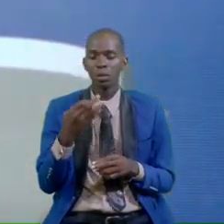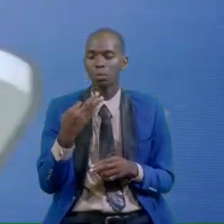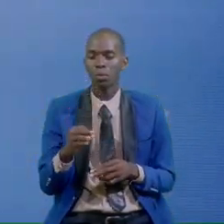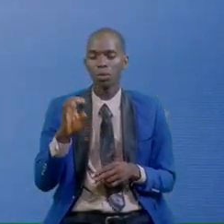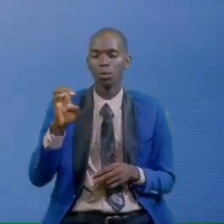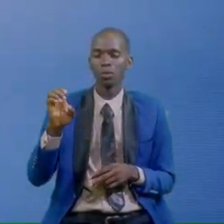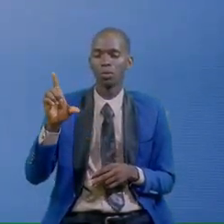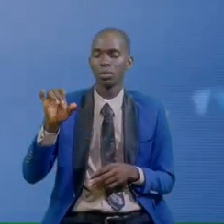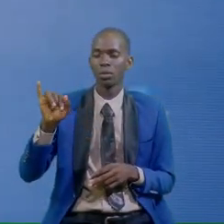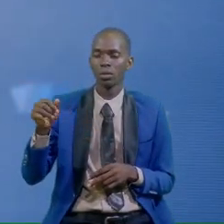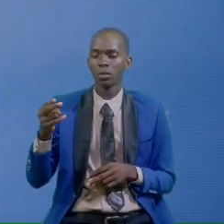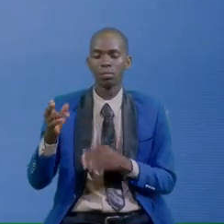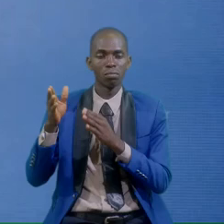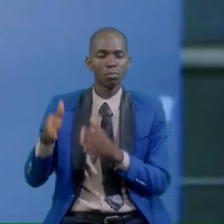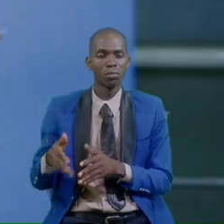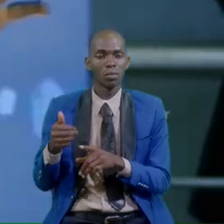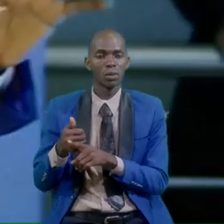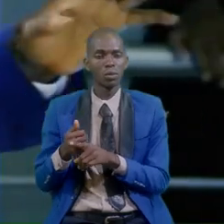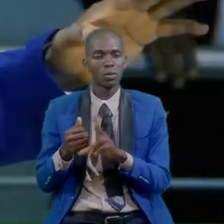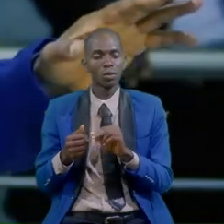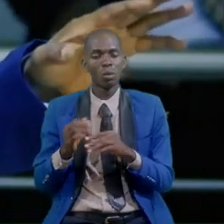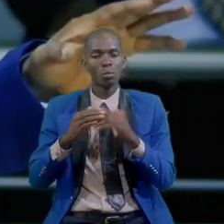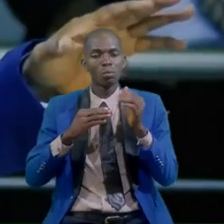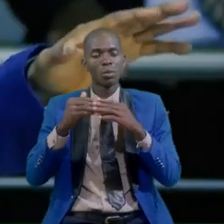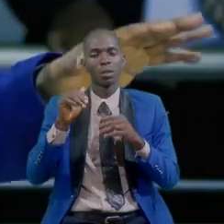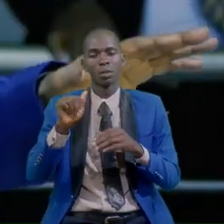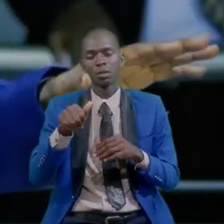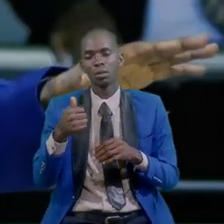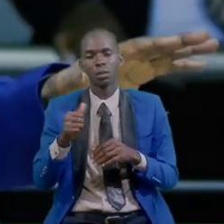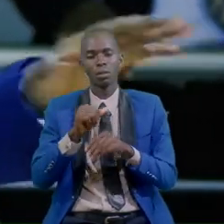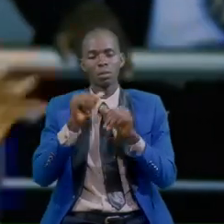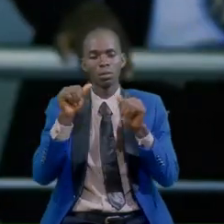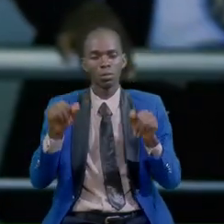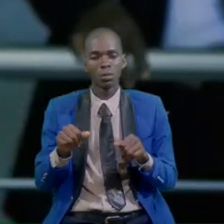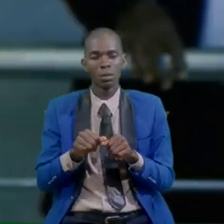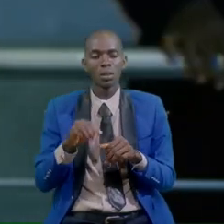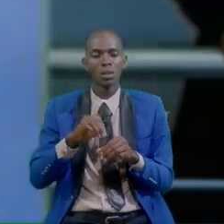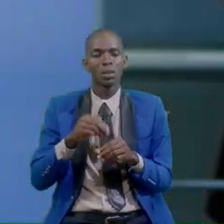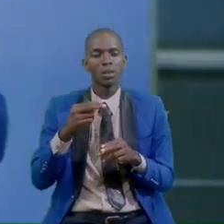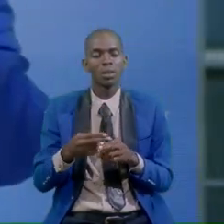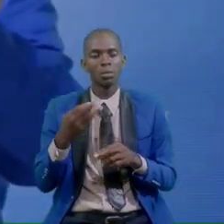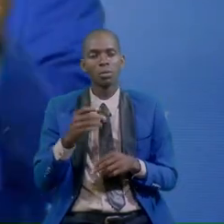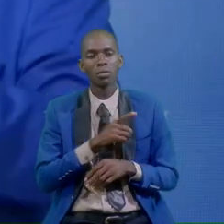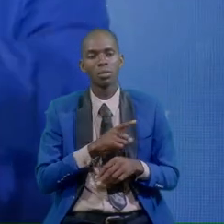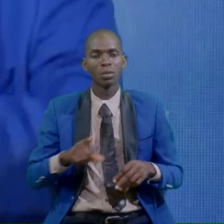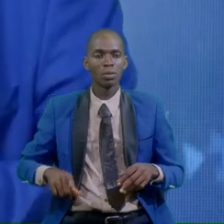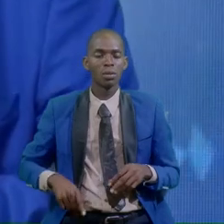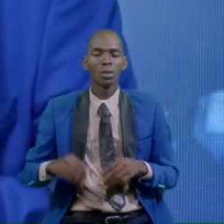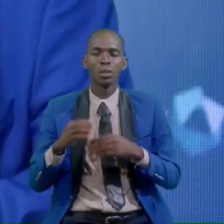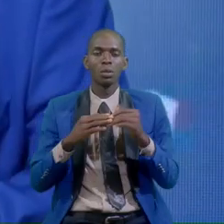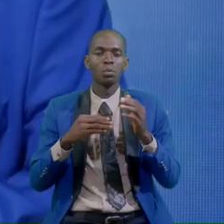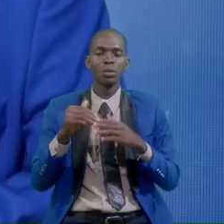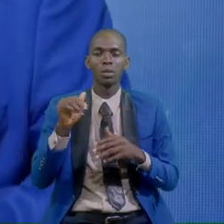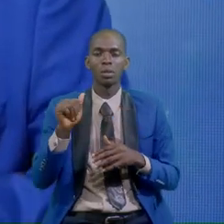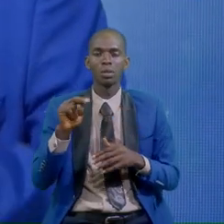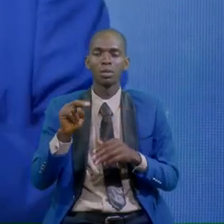the name of the Lord, not in the name of the founder of our denomination. He built an altar in the